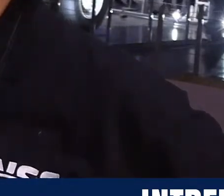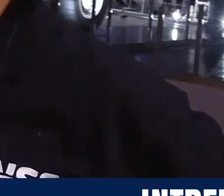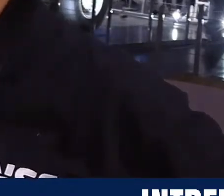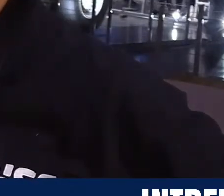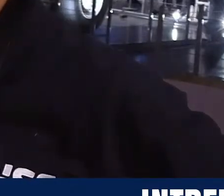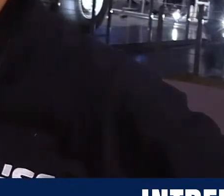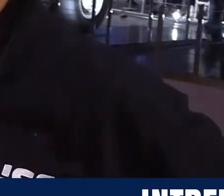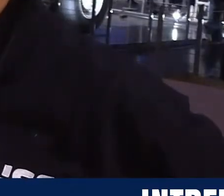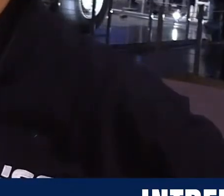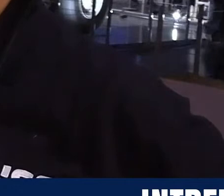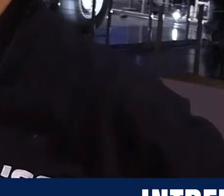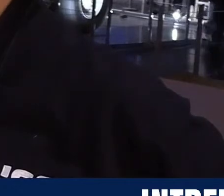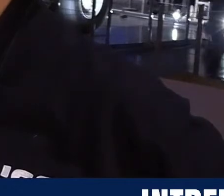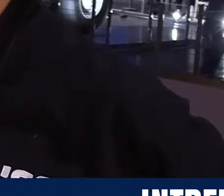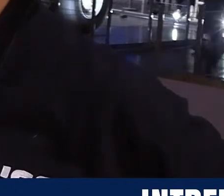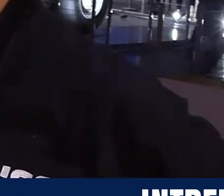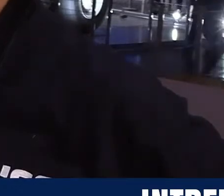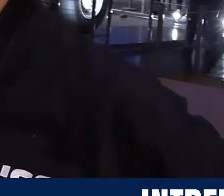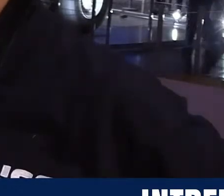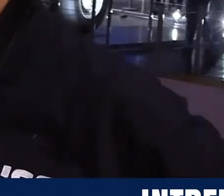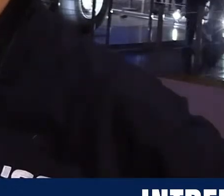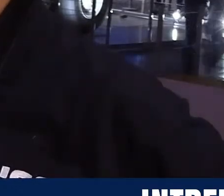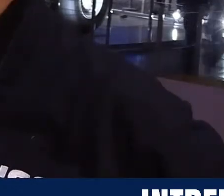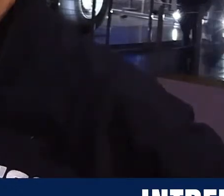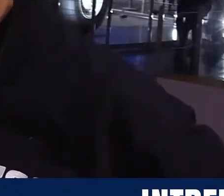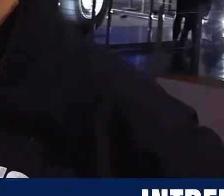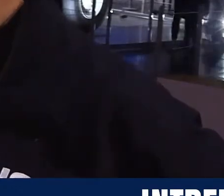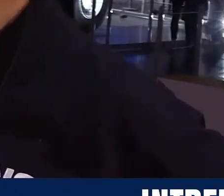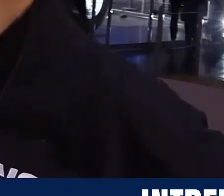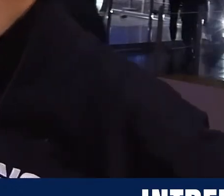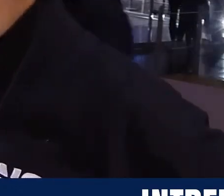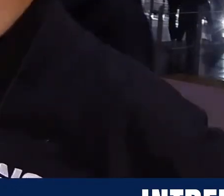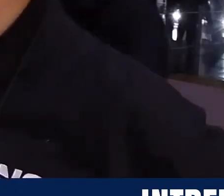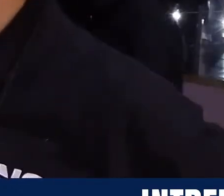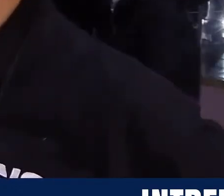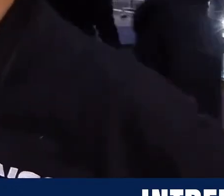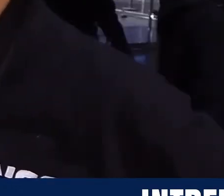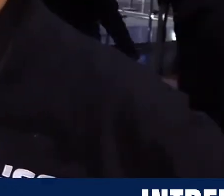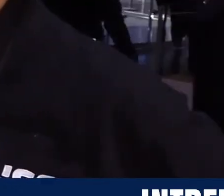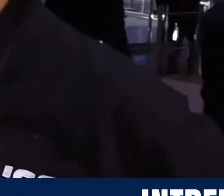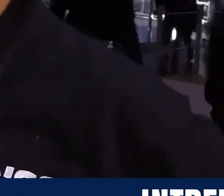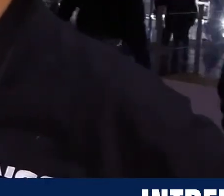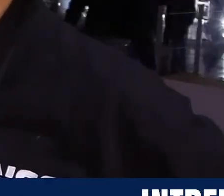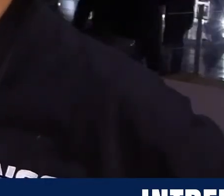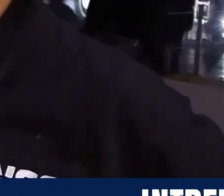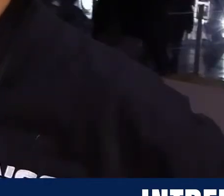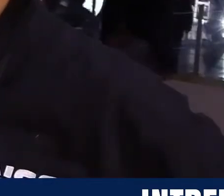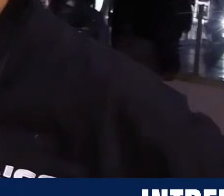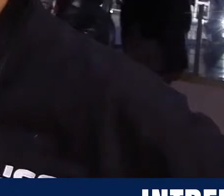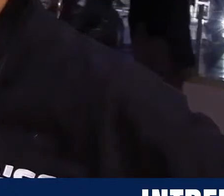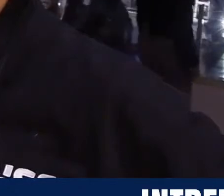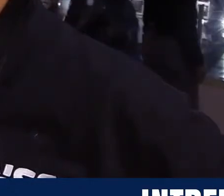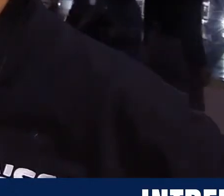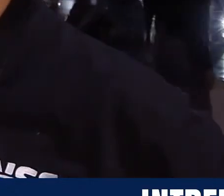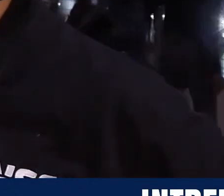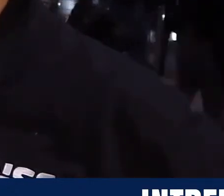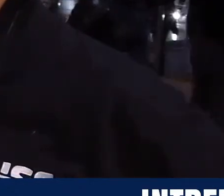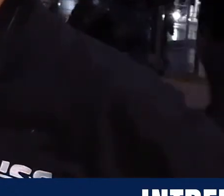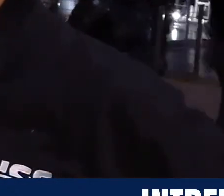crew capsule recovery. So there is a little bit of a tie-in with Intrepid. This is the 80th anniversary of the ship, the commissioning of the